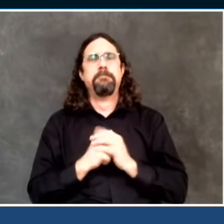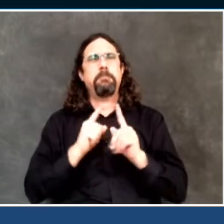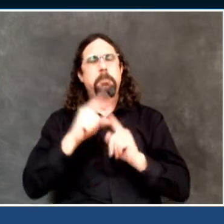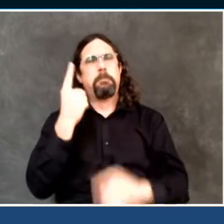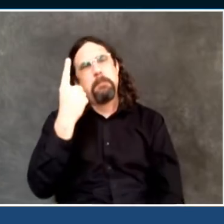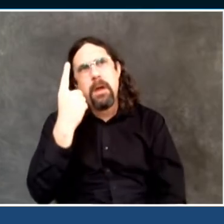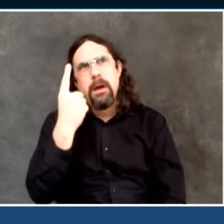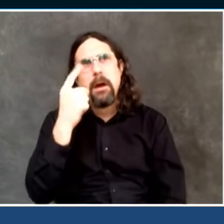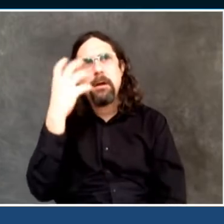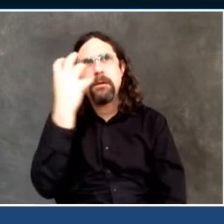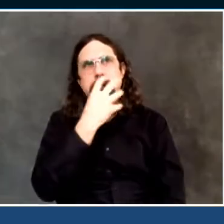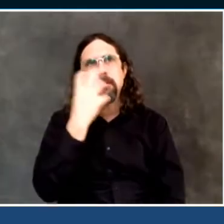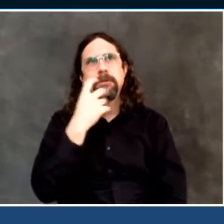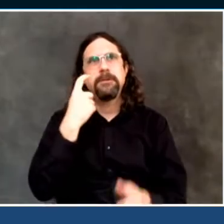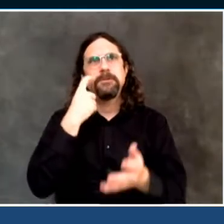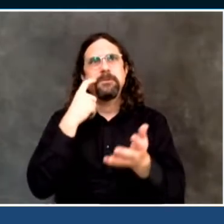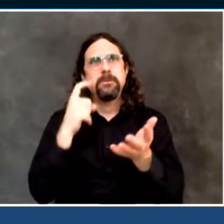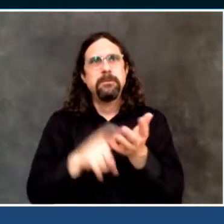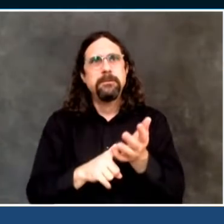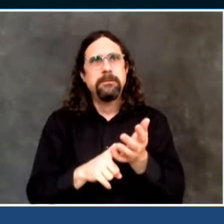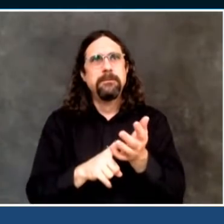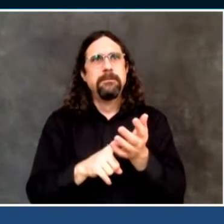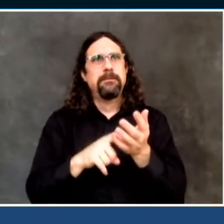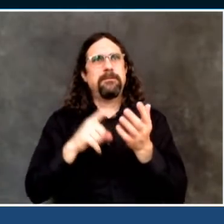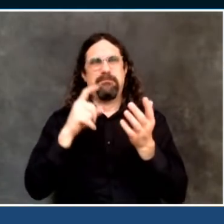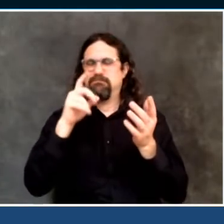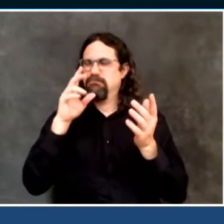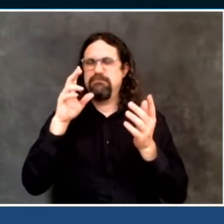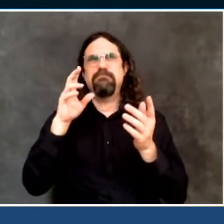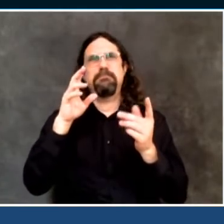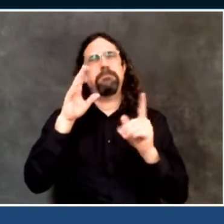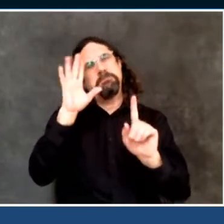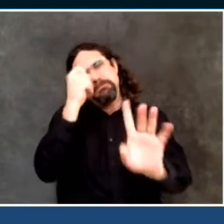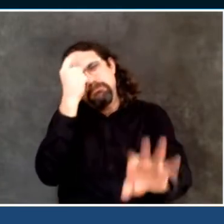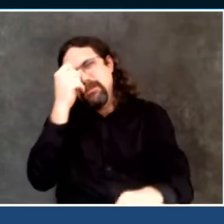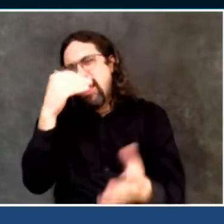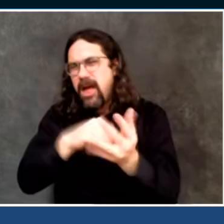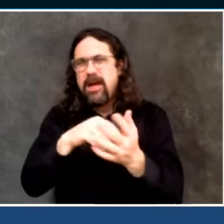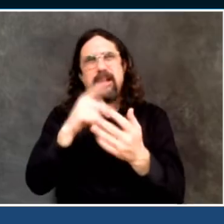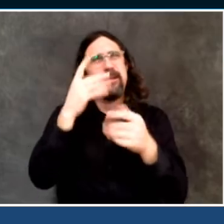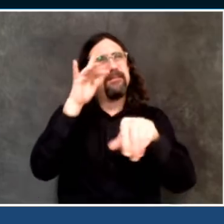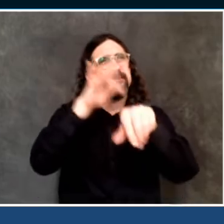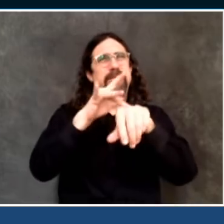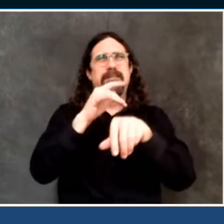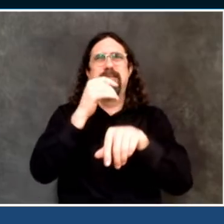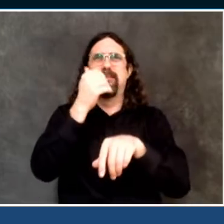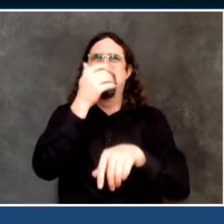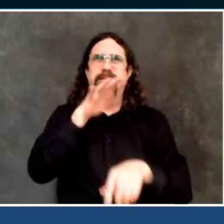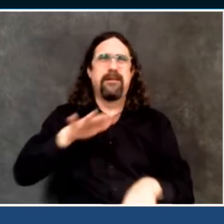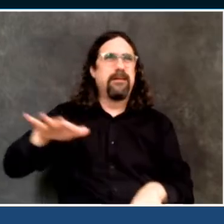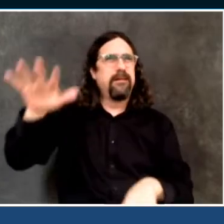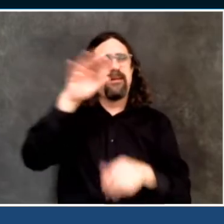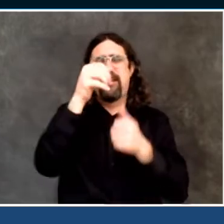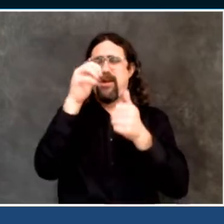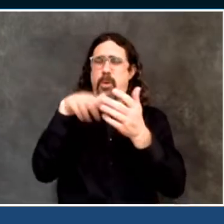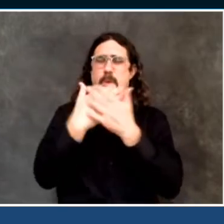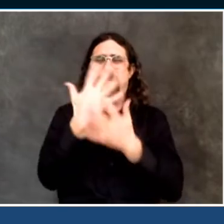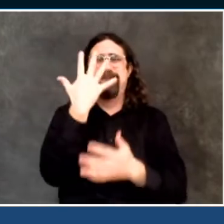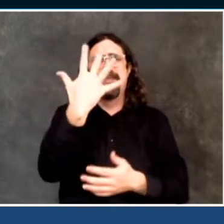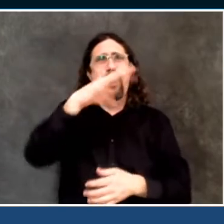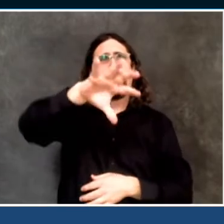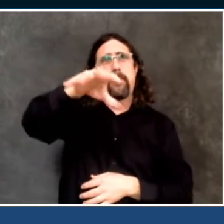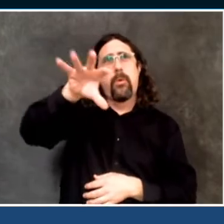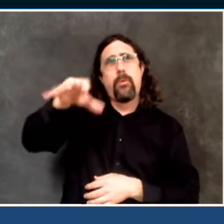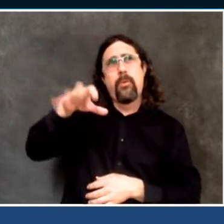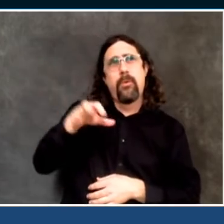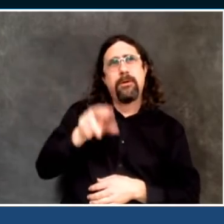city. Let's be clear. Every community, every zip code has been hurt by this disease. Families are grieving right now